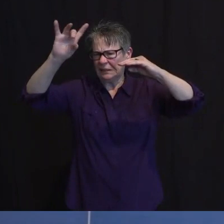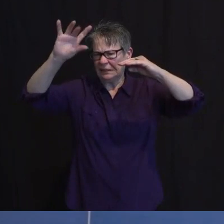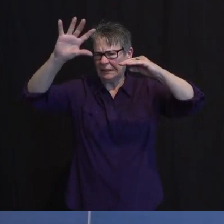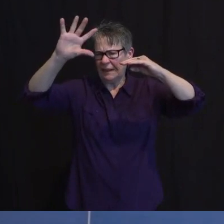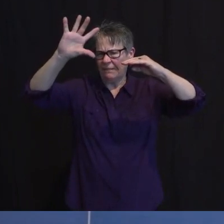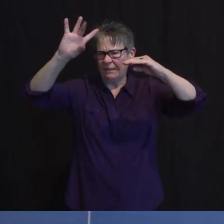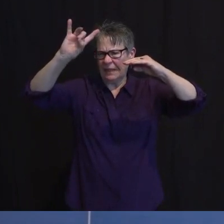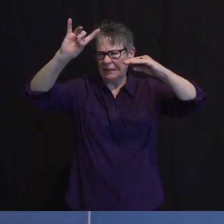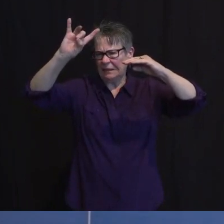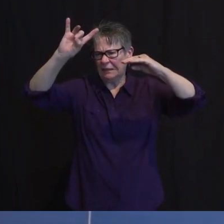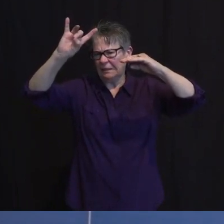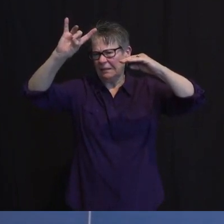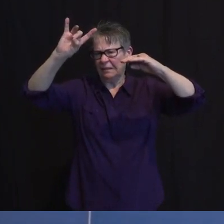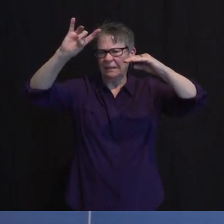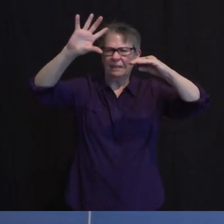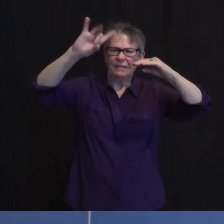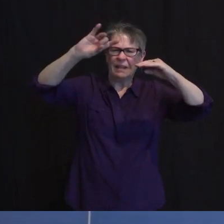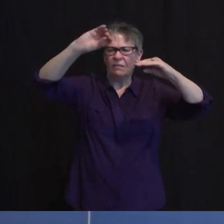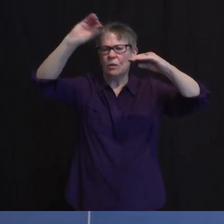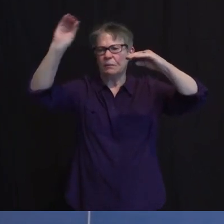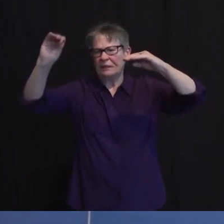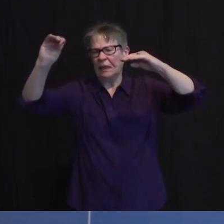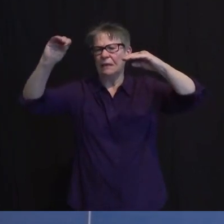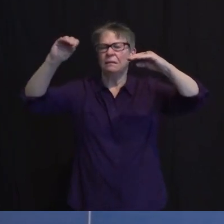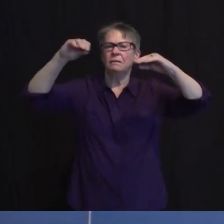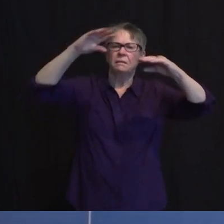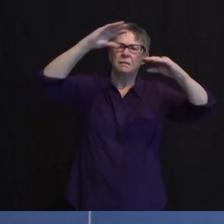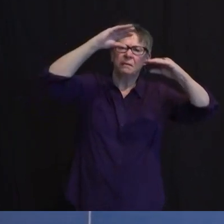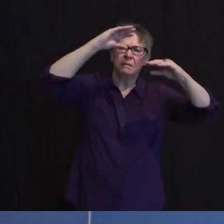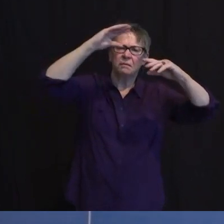51.2% are white, non-Hispanic.